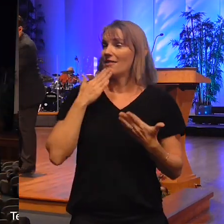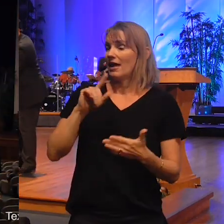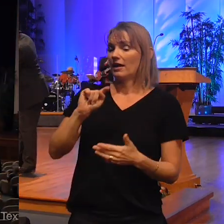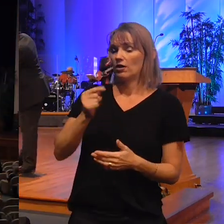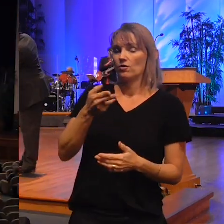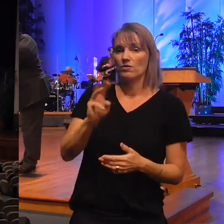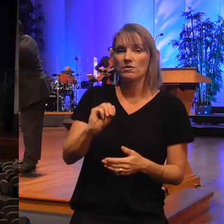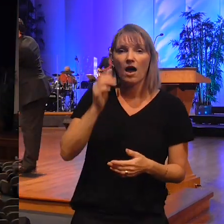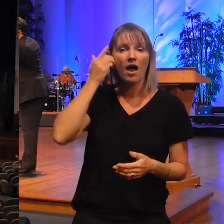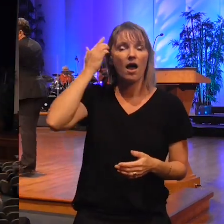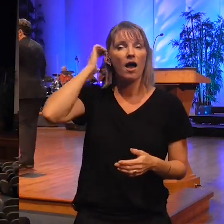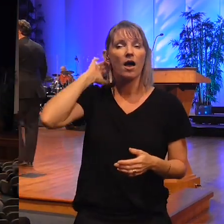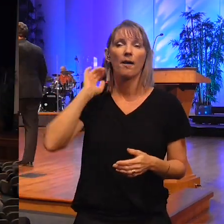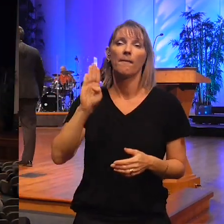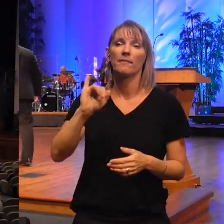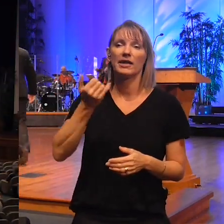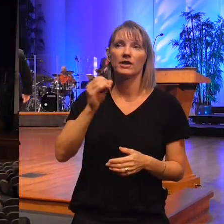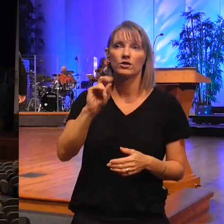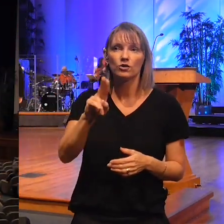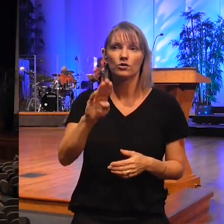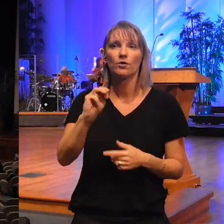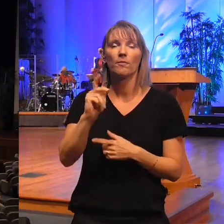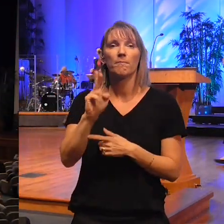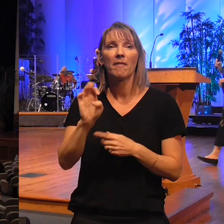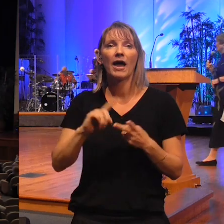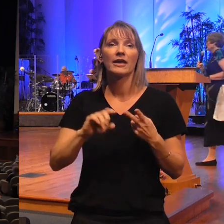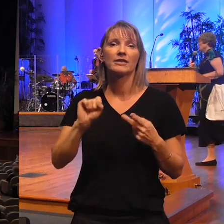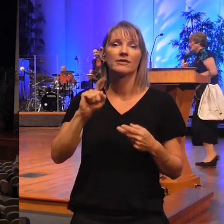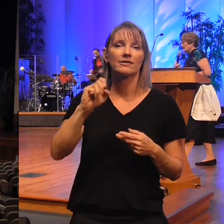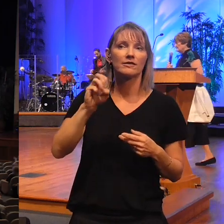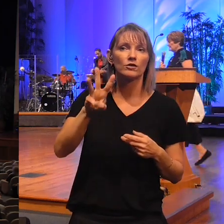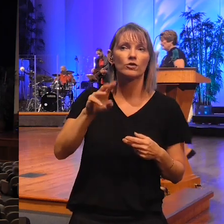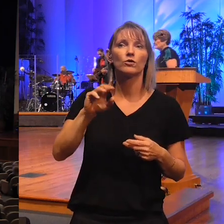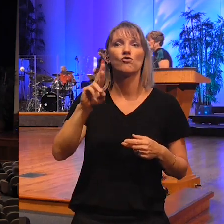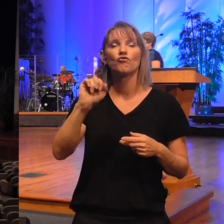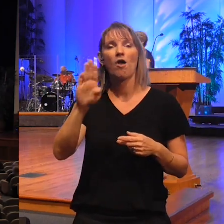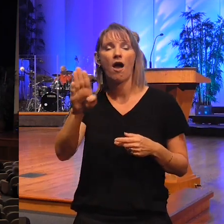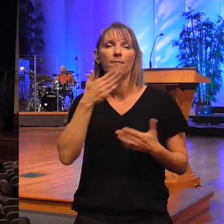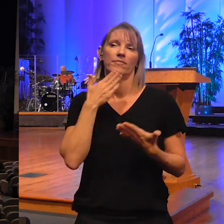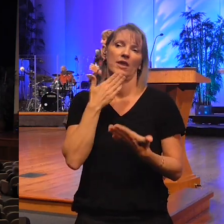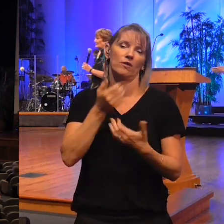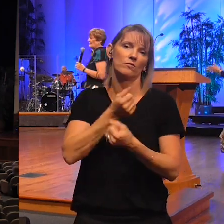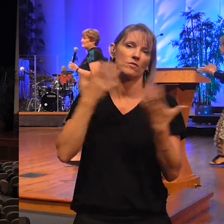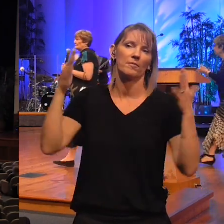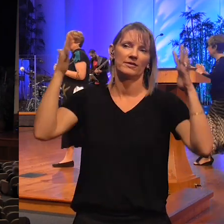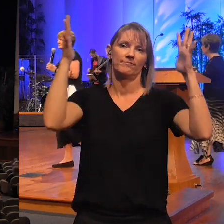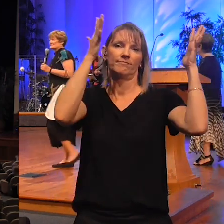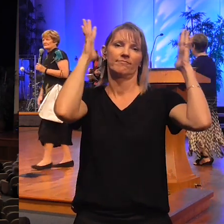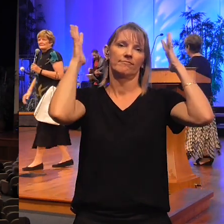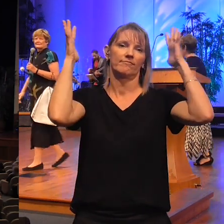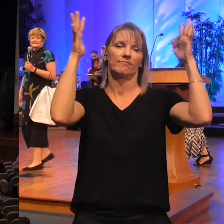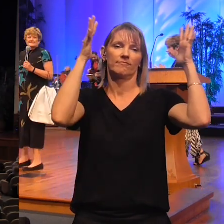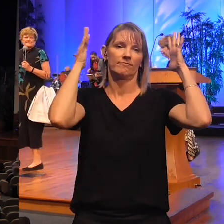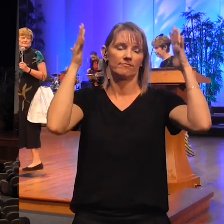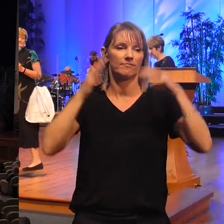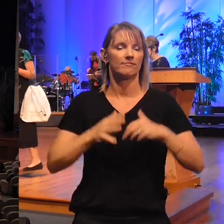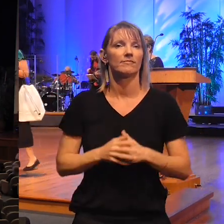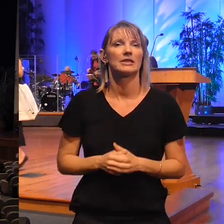Thank you, Tom, and Bijou, Mike, Stu, and Rob. Thank you so much. A hand for our folks.